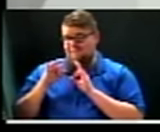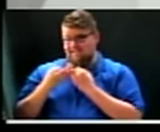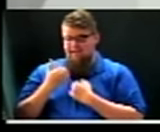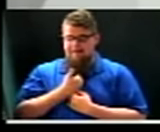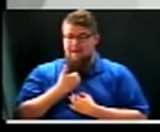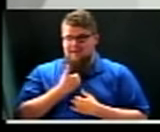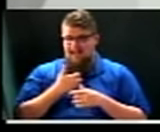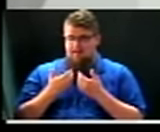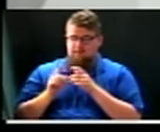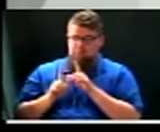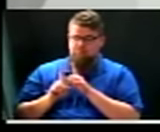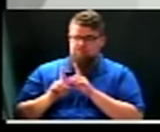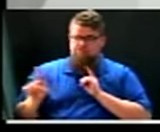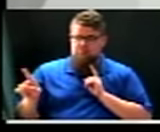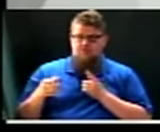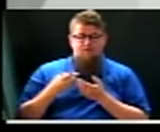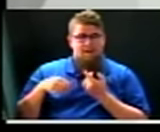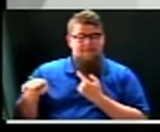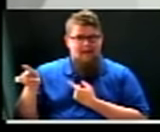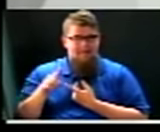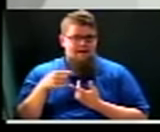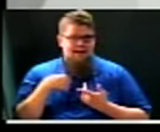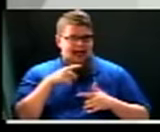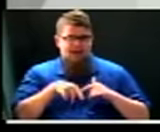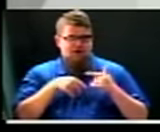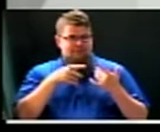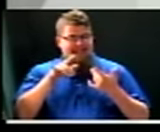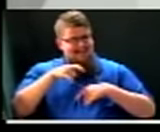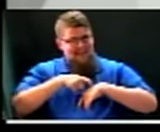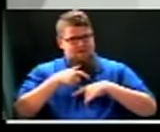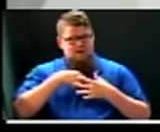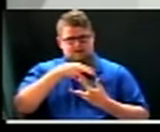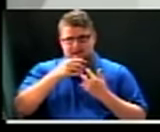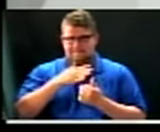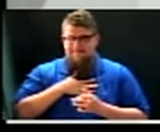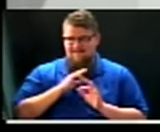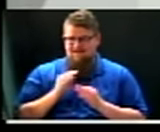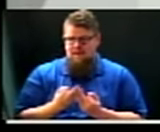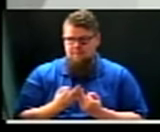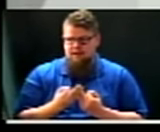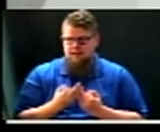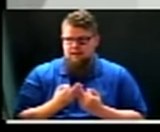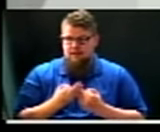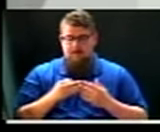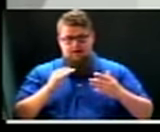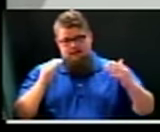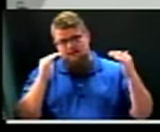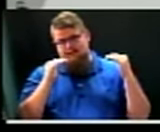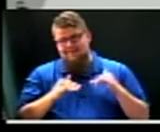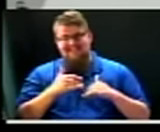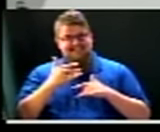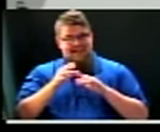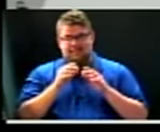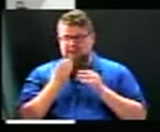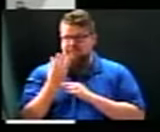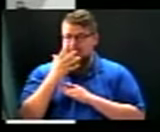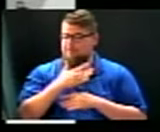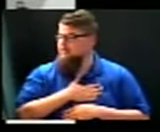myself, and I didn't get to spend that time with my family. Let's go to the next slide, please.